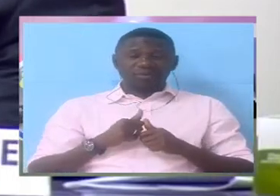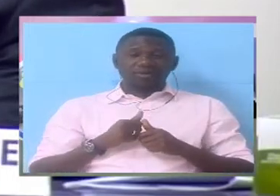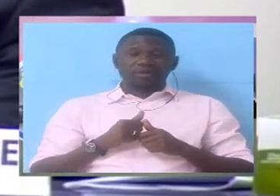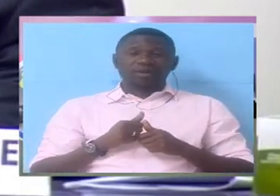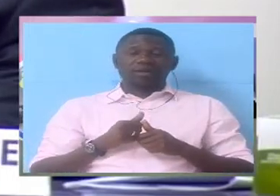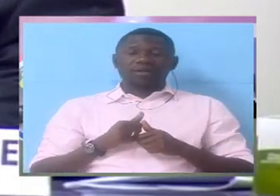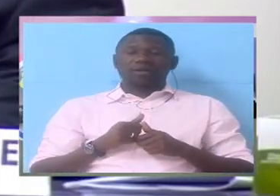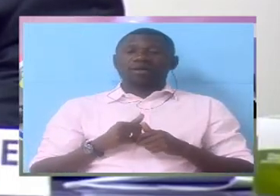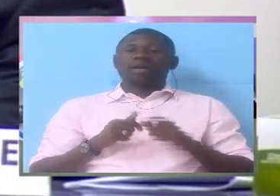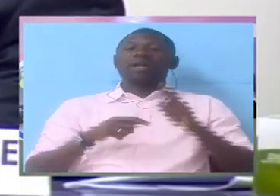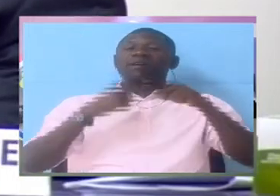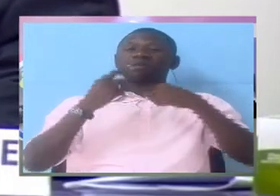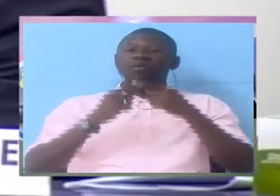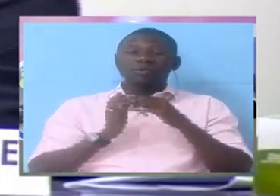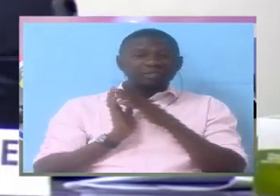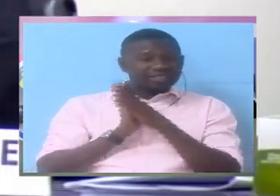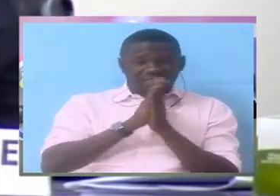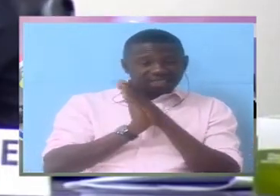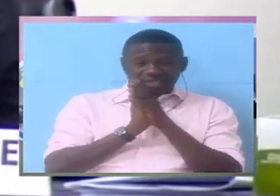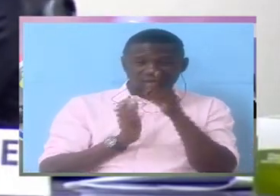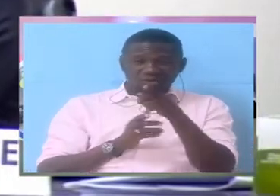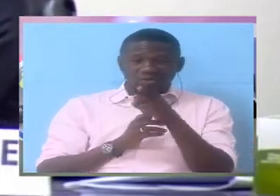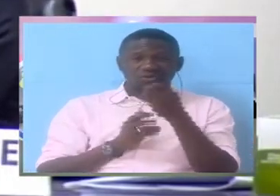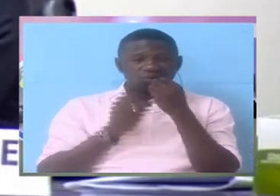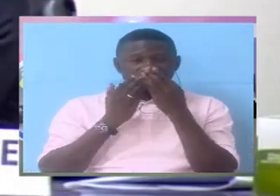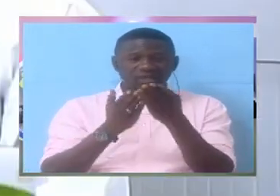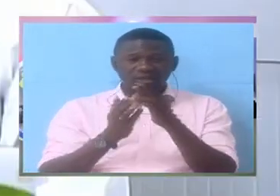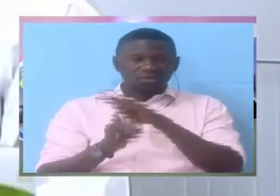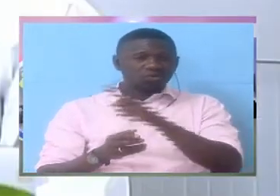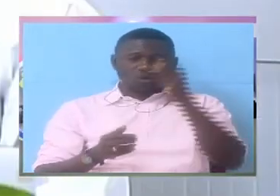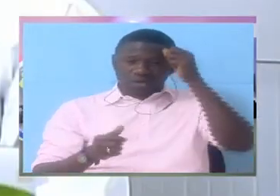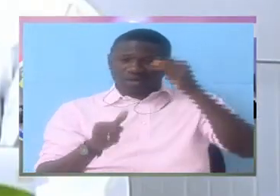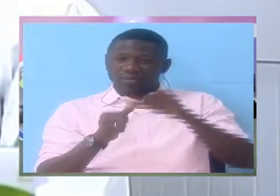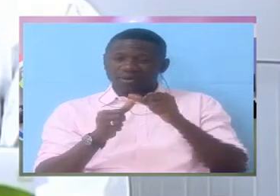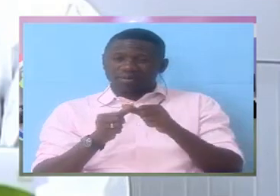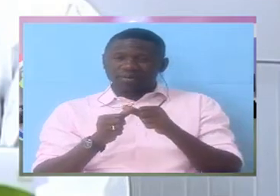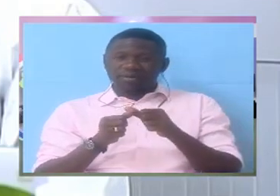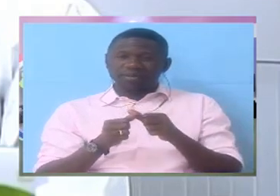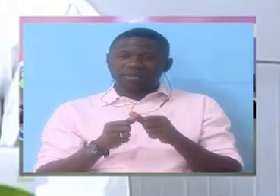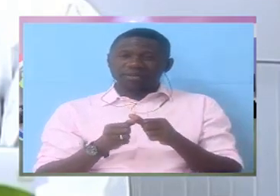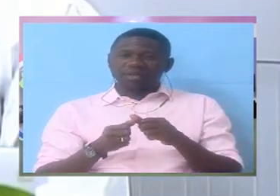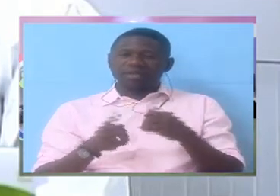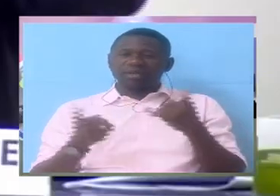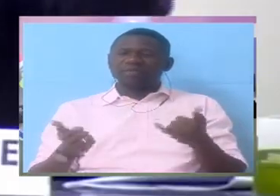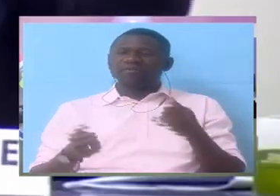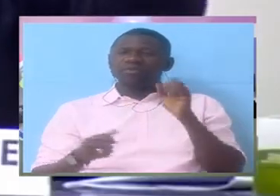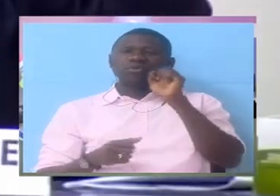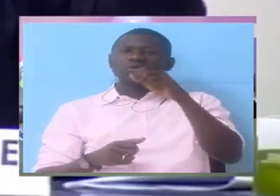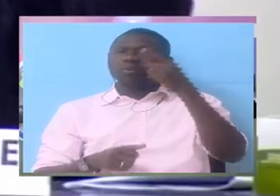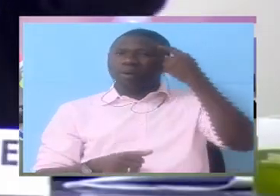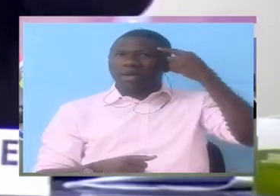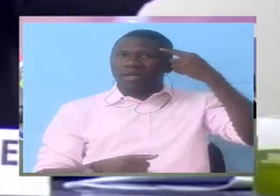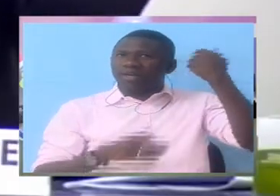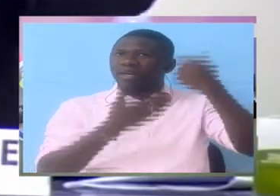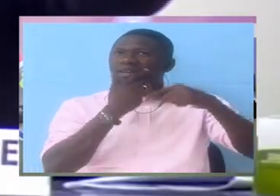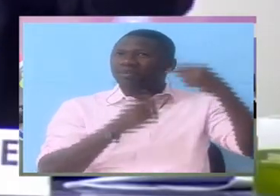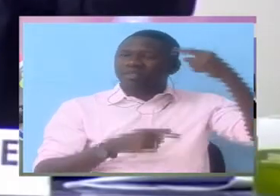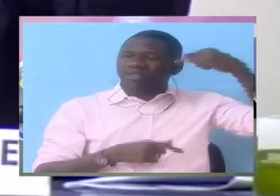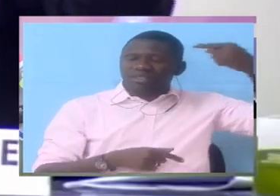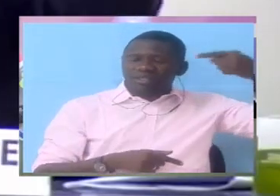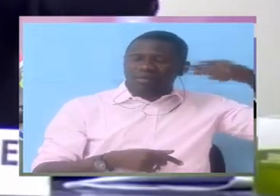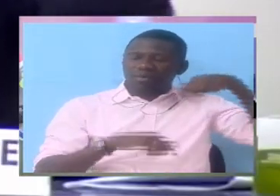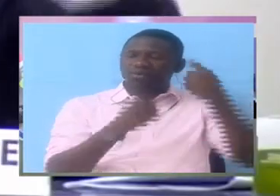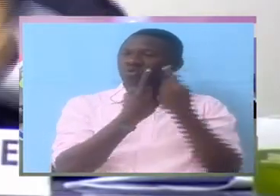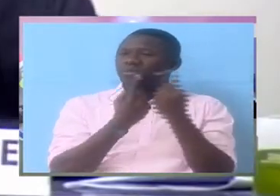challenged, you say you don't remember. As if your mind never went to anything. I